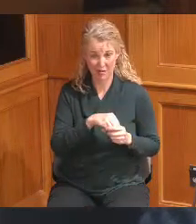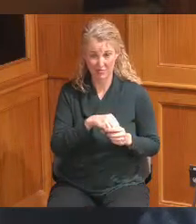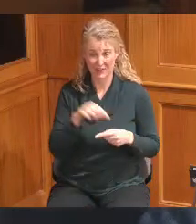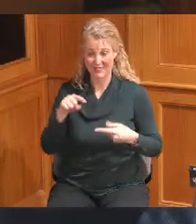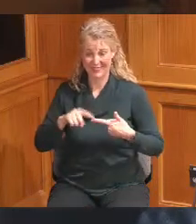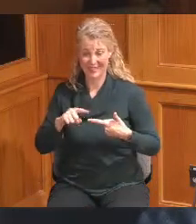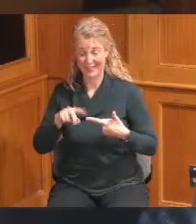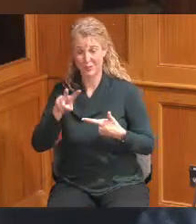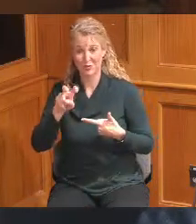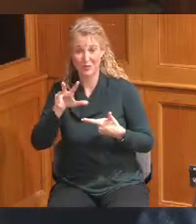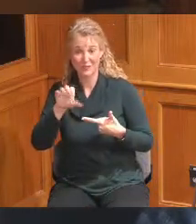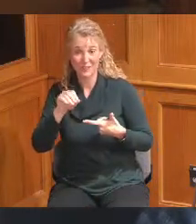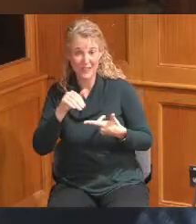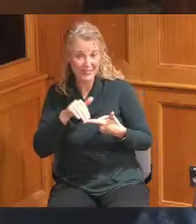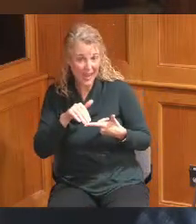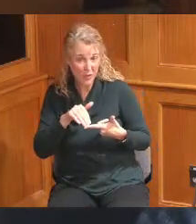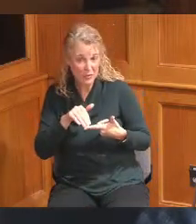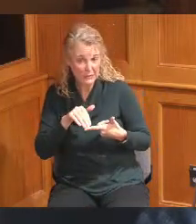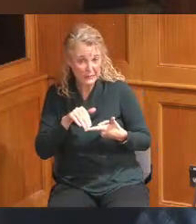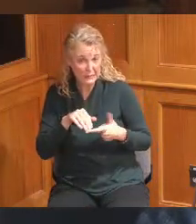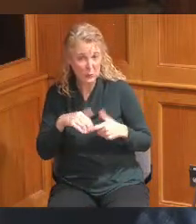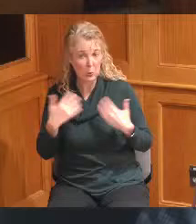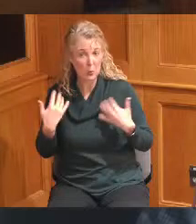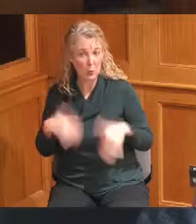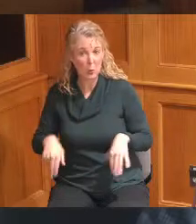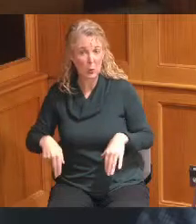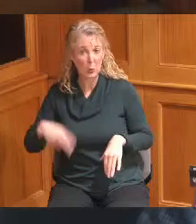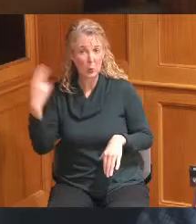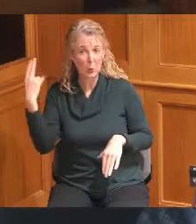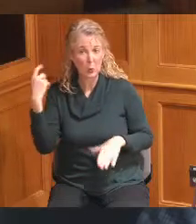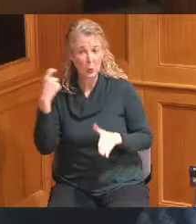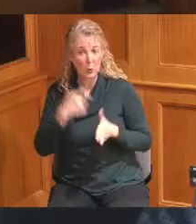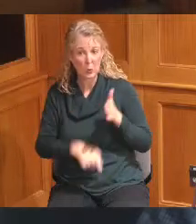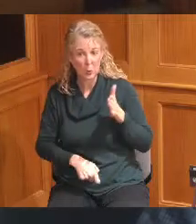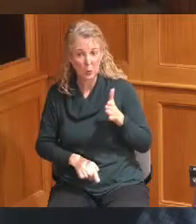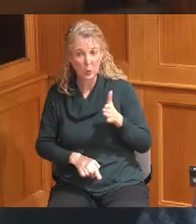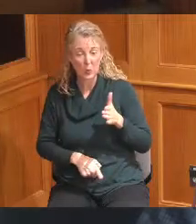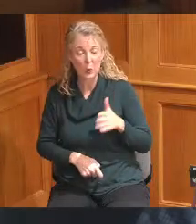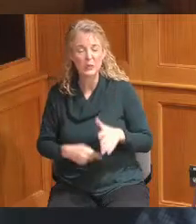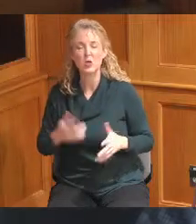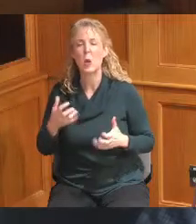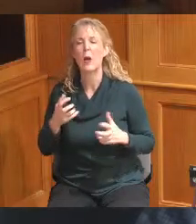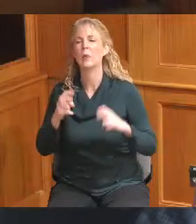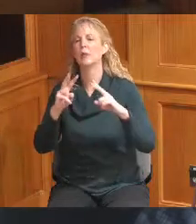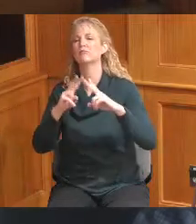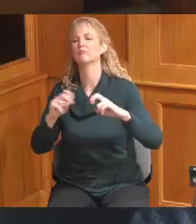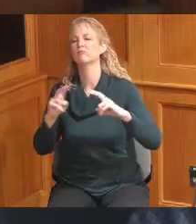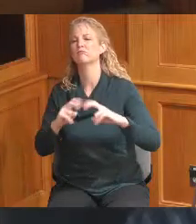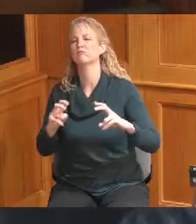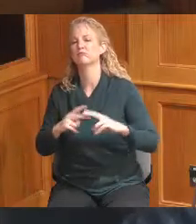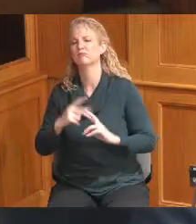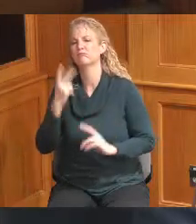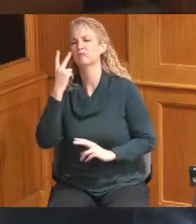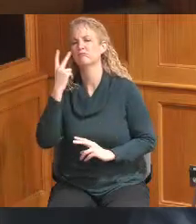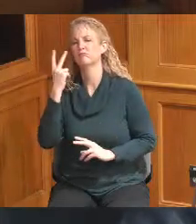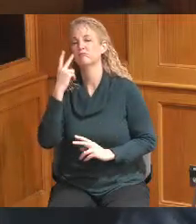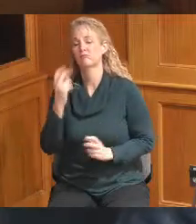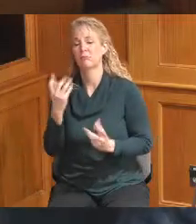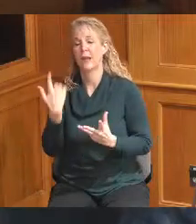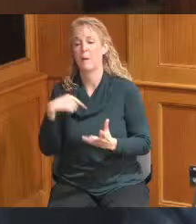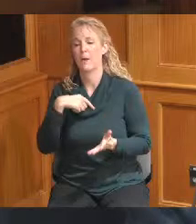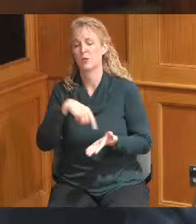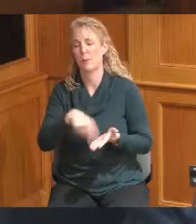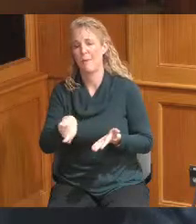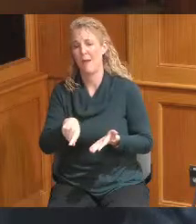This $250,000. These are some high membership costs. And I do want to look into these a little bit more, because